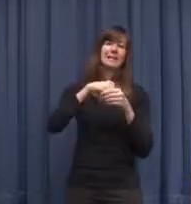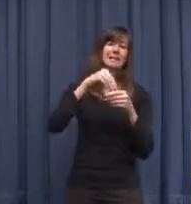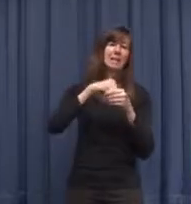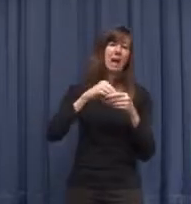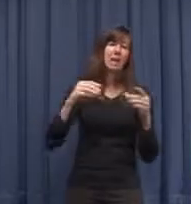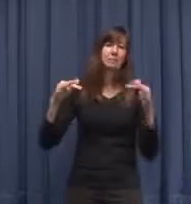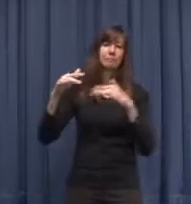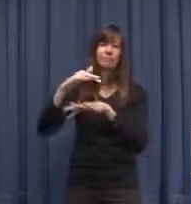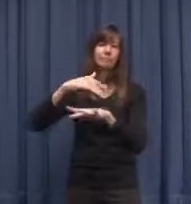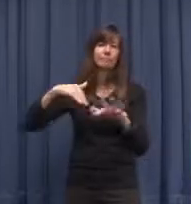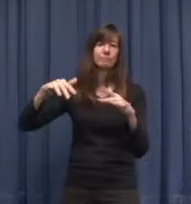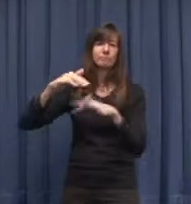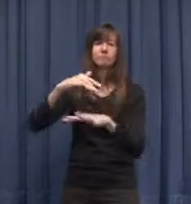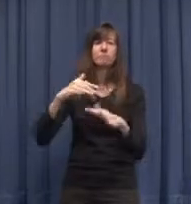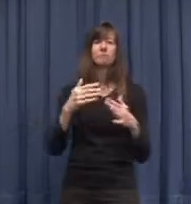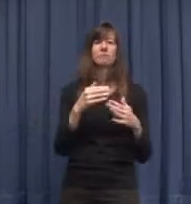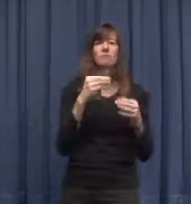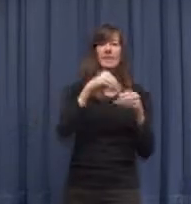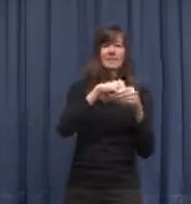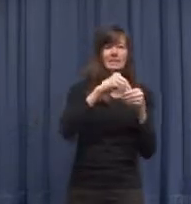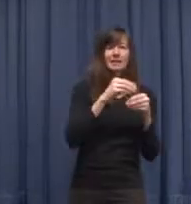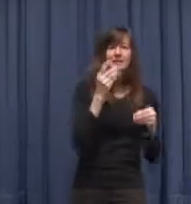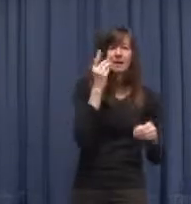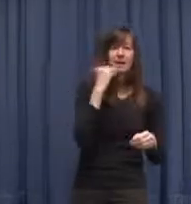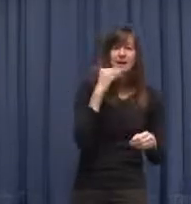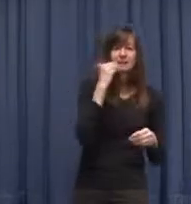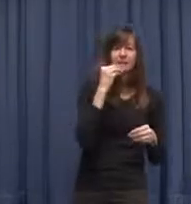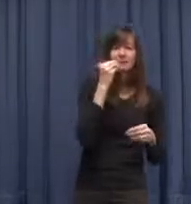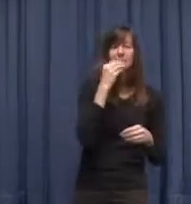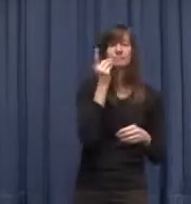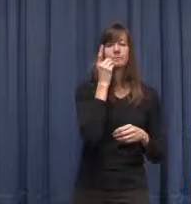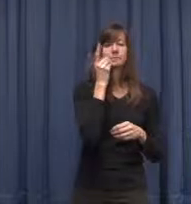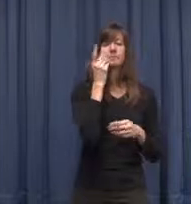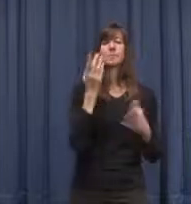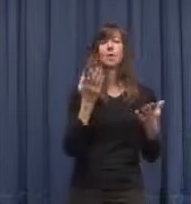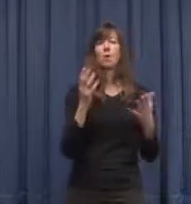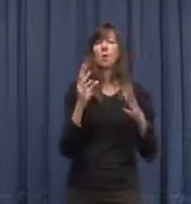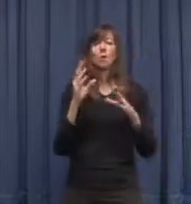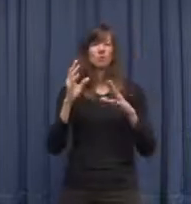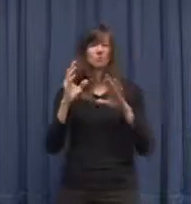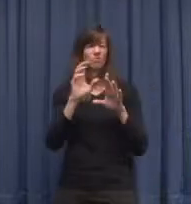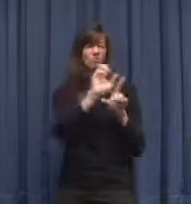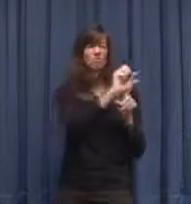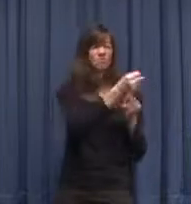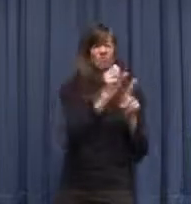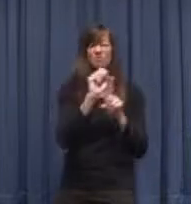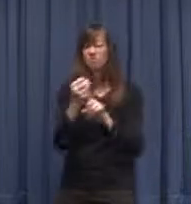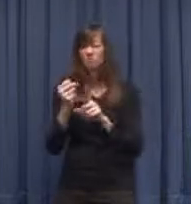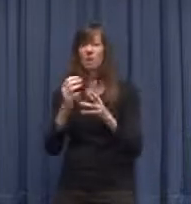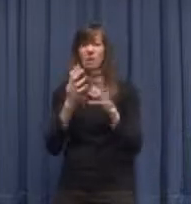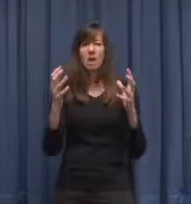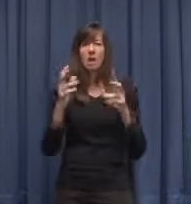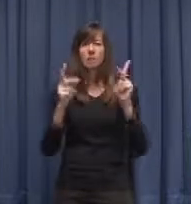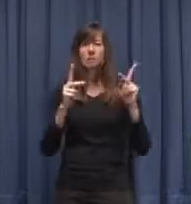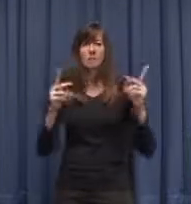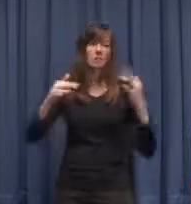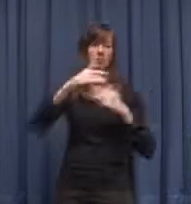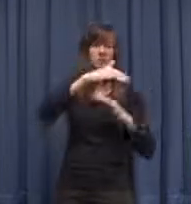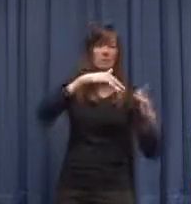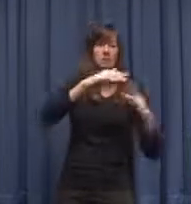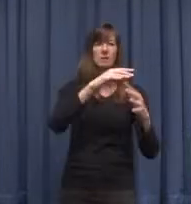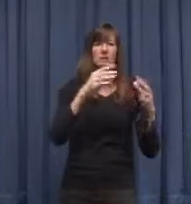gatherings, indoor dining, situations where larger groups of people are together indoors without